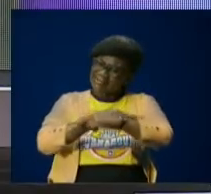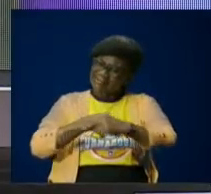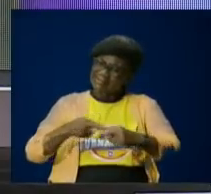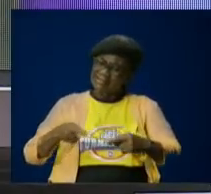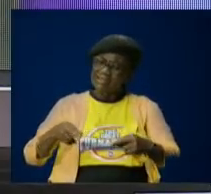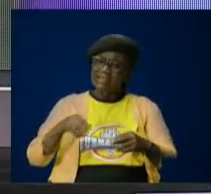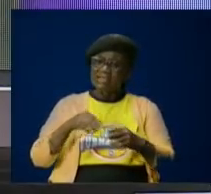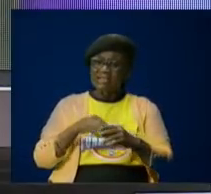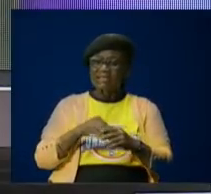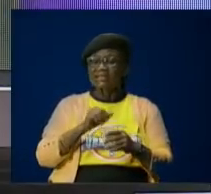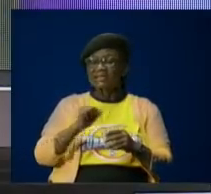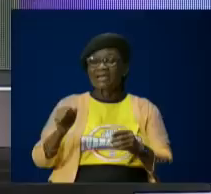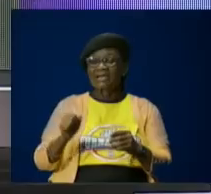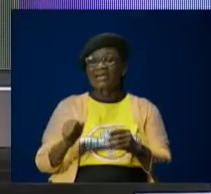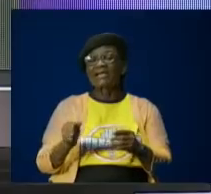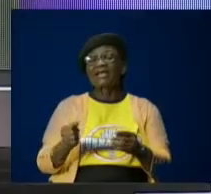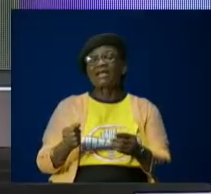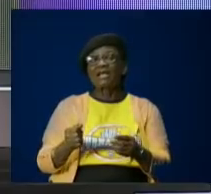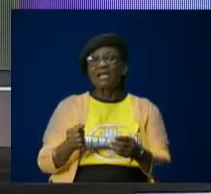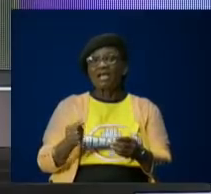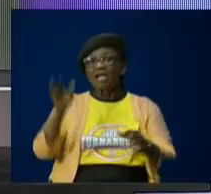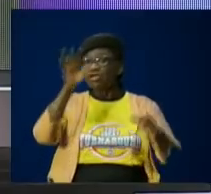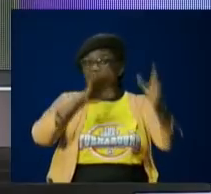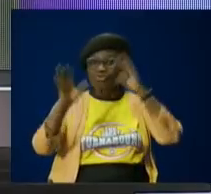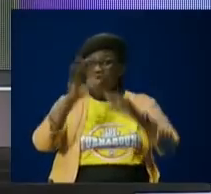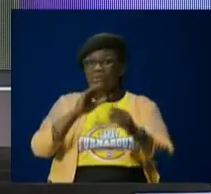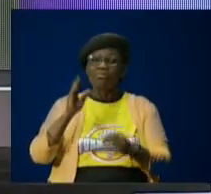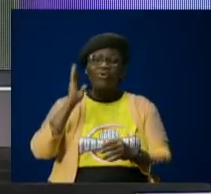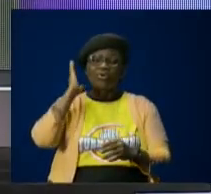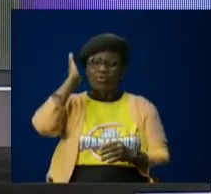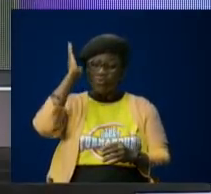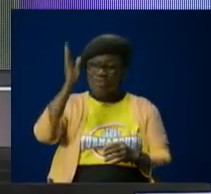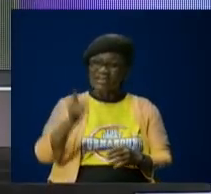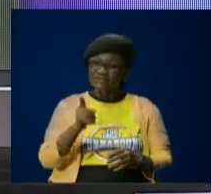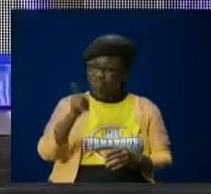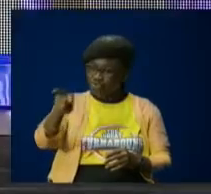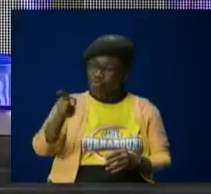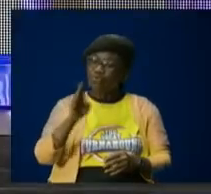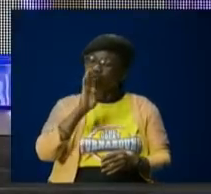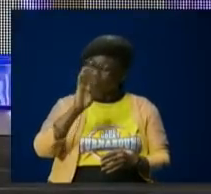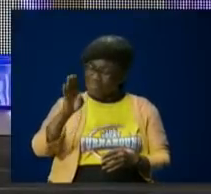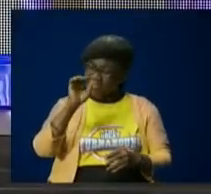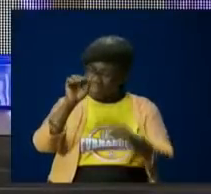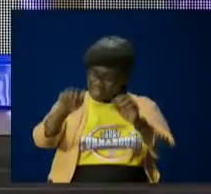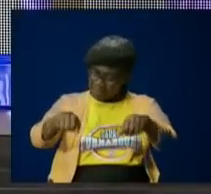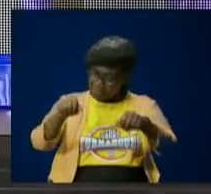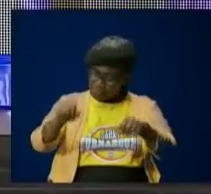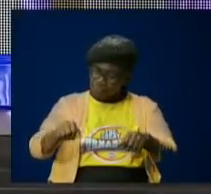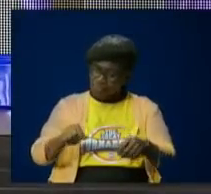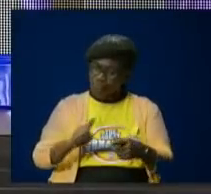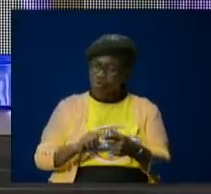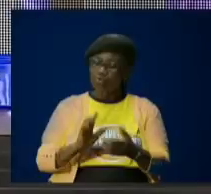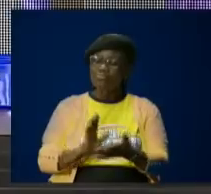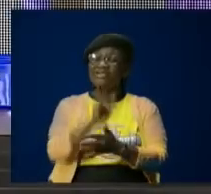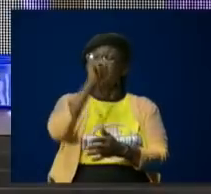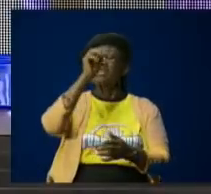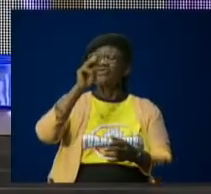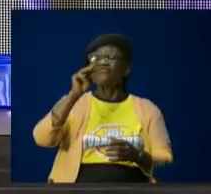in a storm, will you be able to believe him and do so?